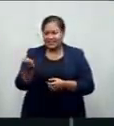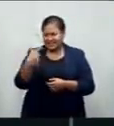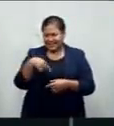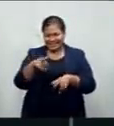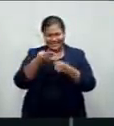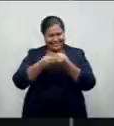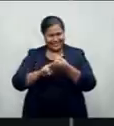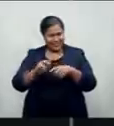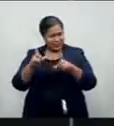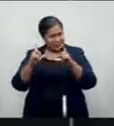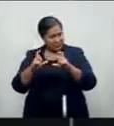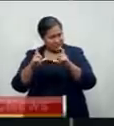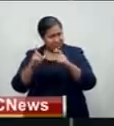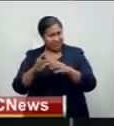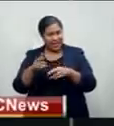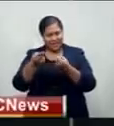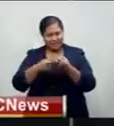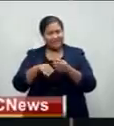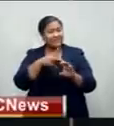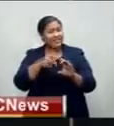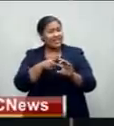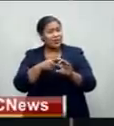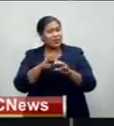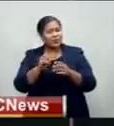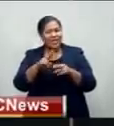newsworthy pictures and videos. Email